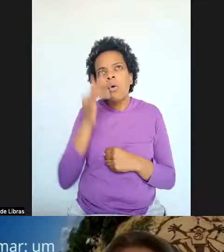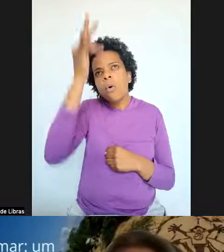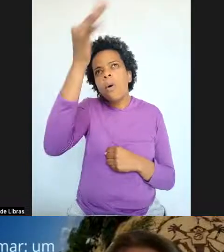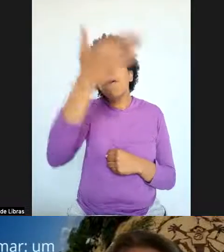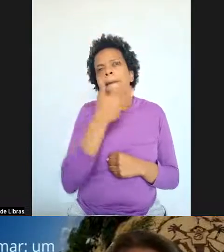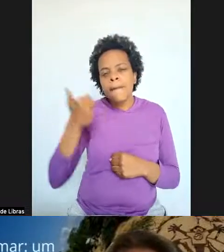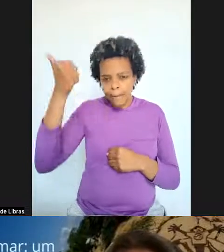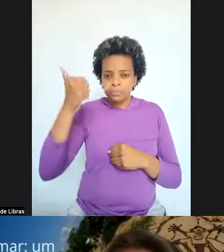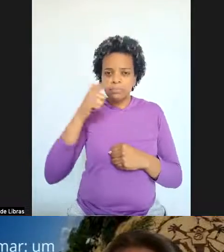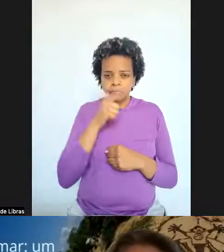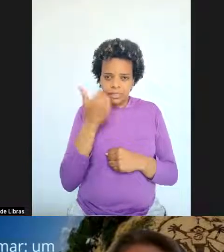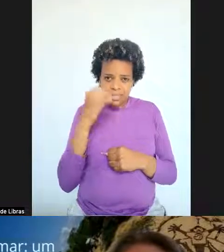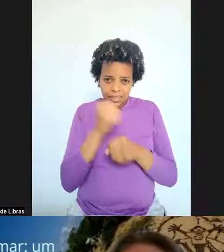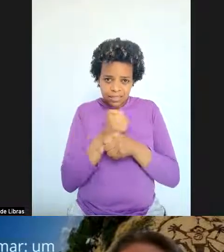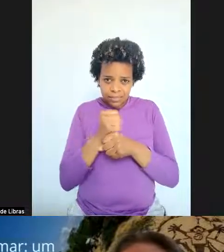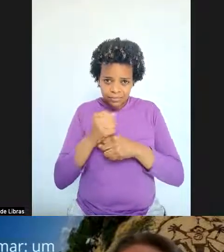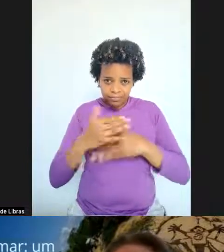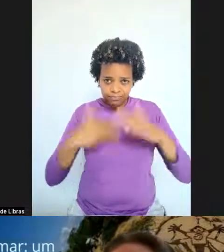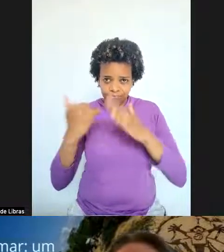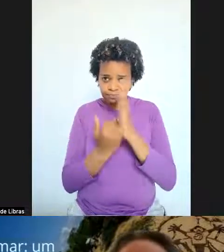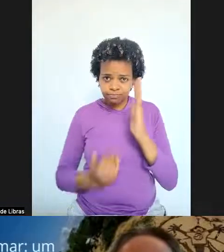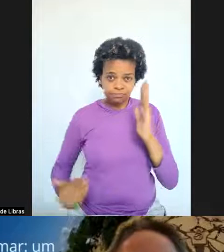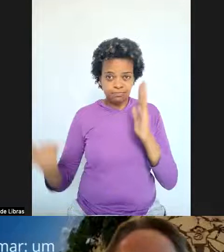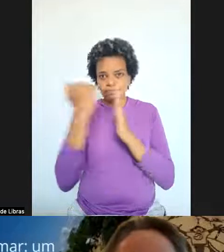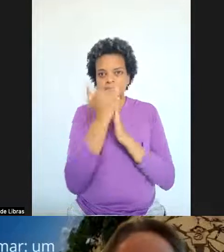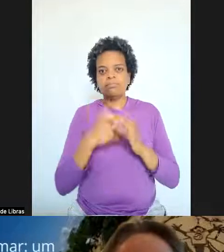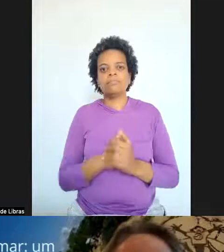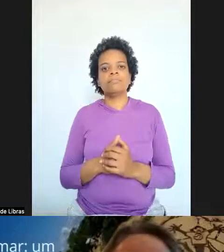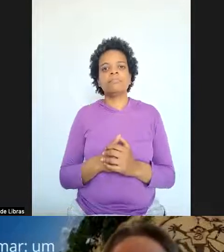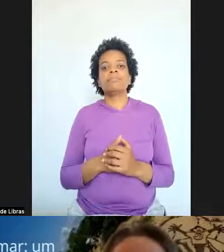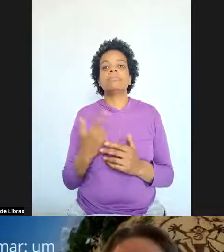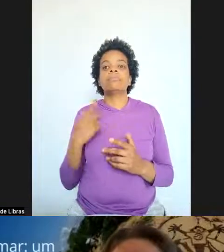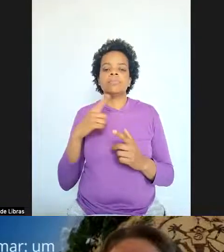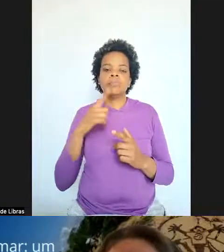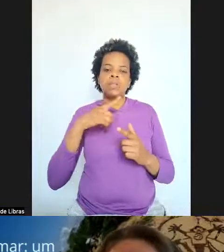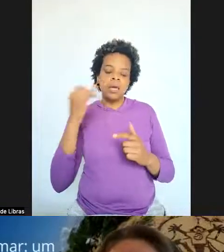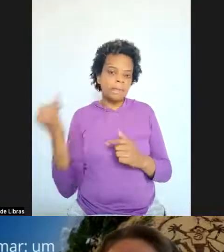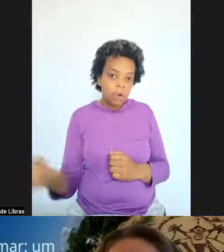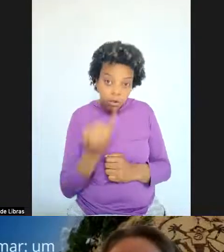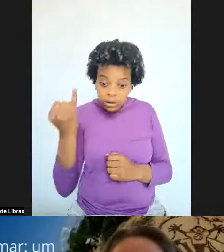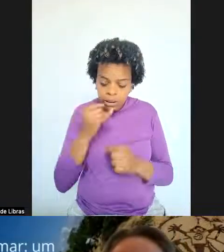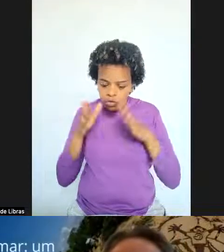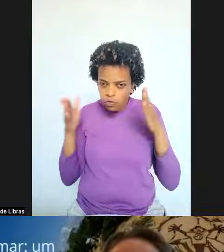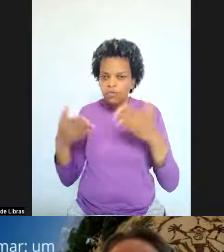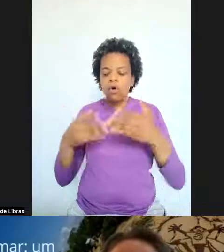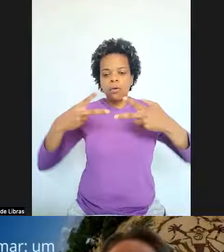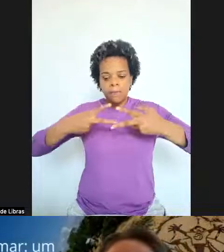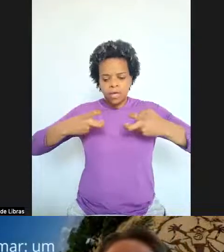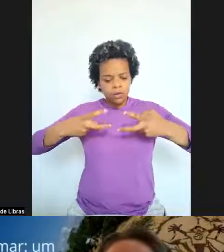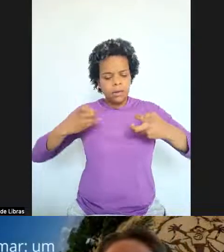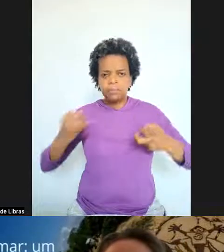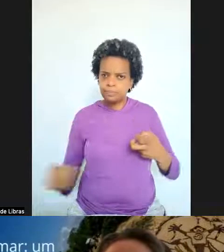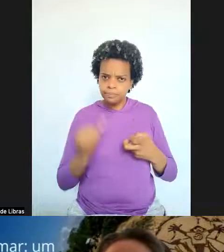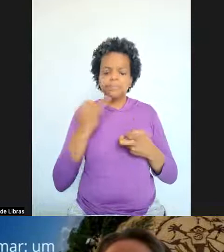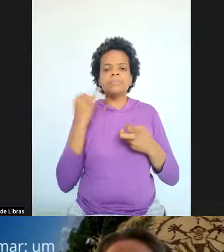really intend to expand in the next 10 years. Finally, I'd like to say that this dimension is very important for